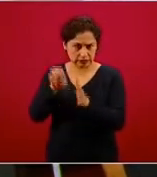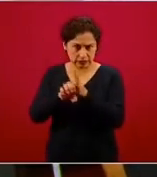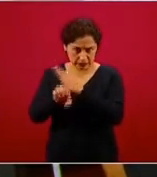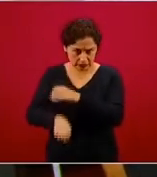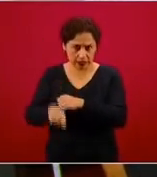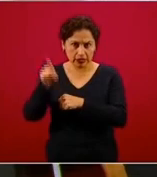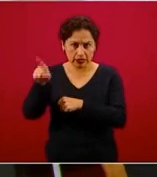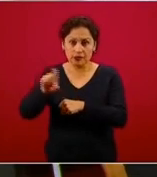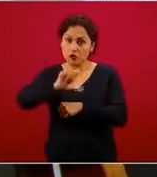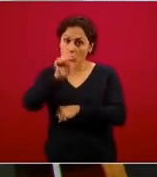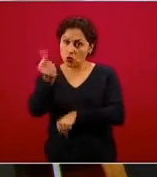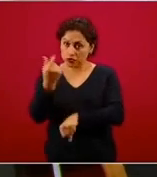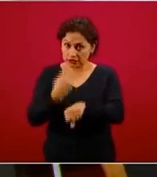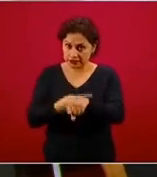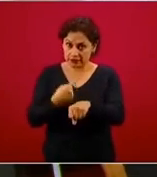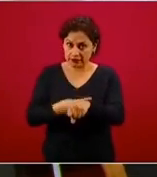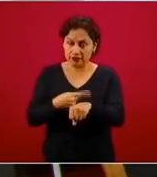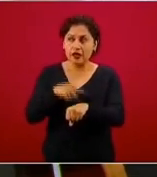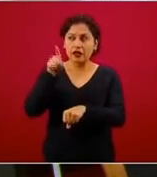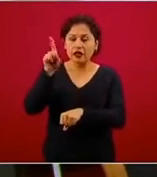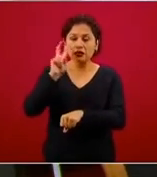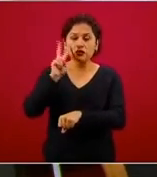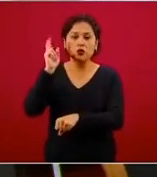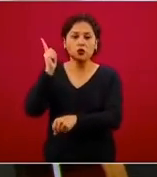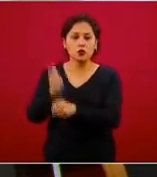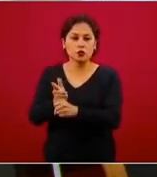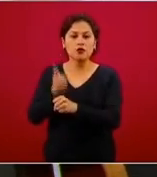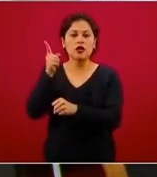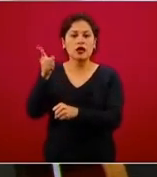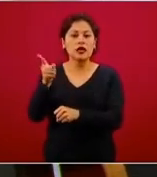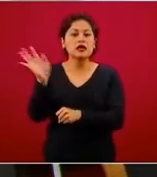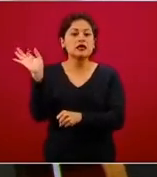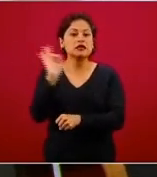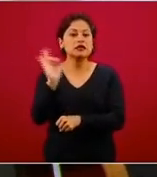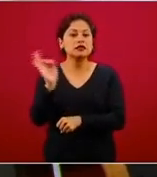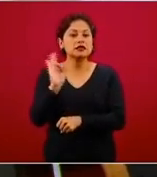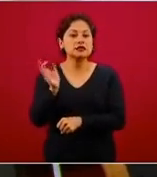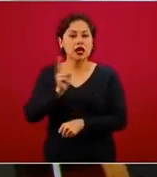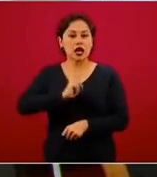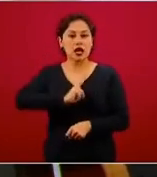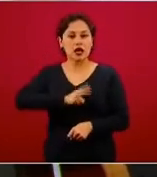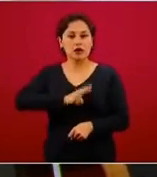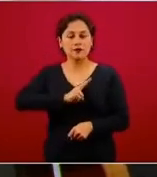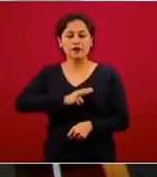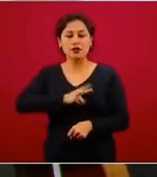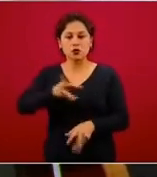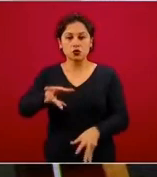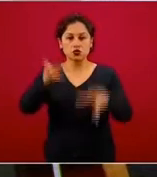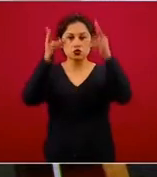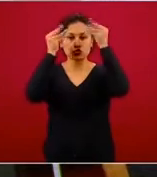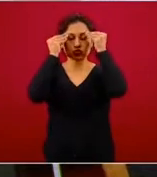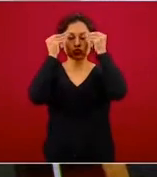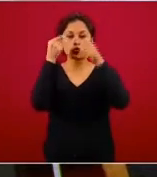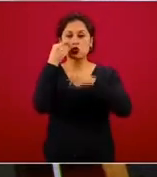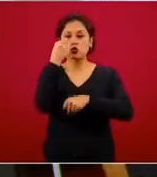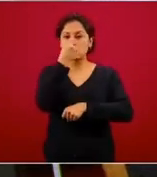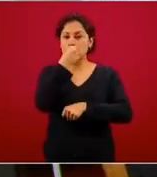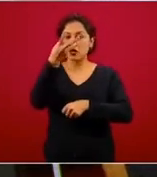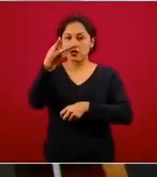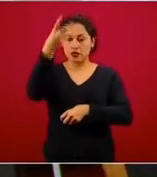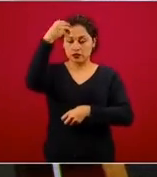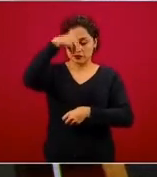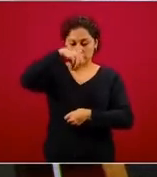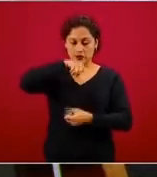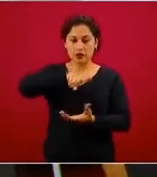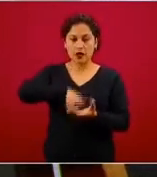Chile, referentes a que el virus, ya lo han mencionado, puede entrar quizá and por los they're ojos y esto se saying, va oh, al the sistema virus could go sanguíneo in y puede through our